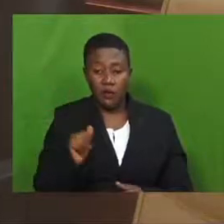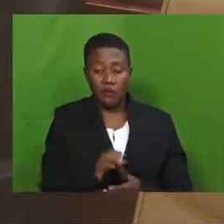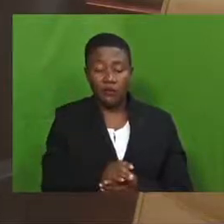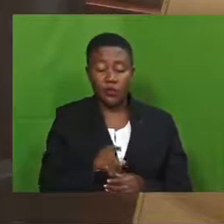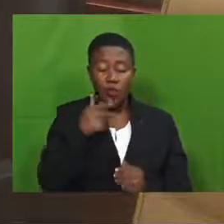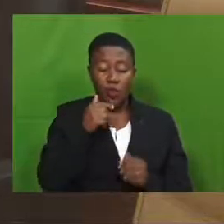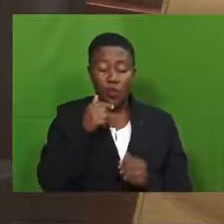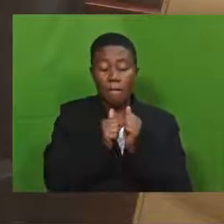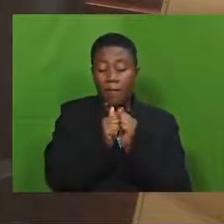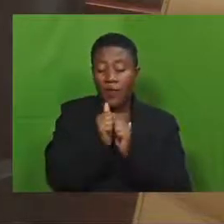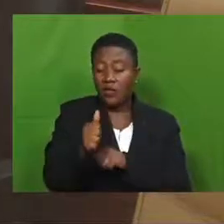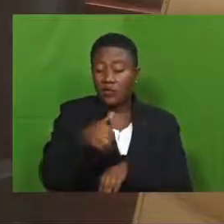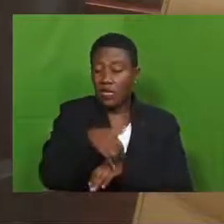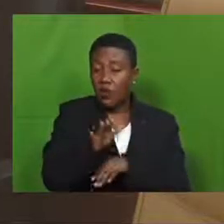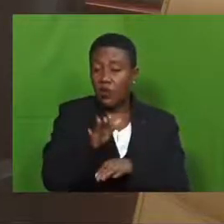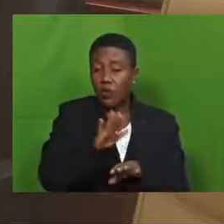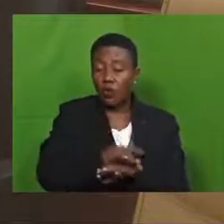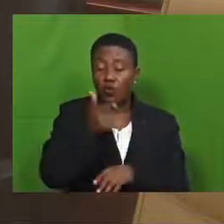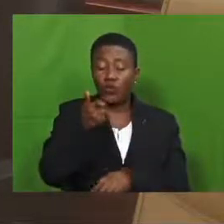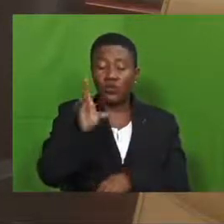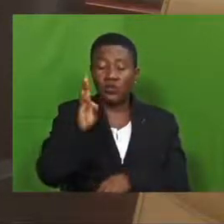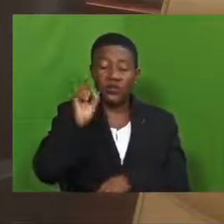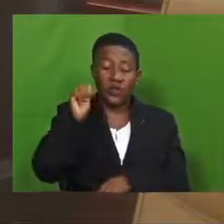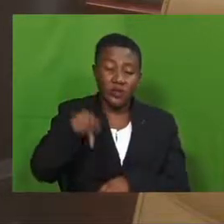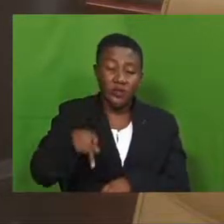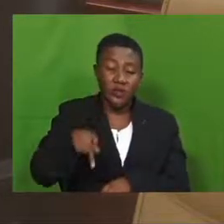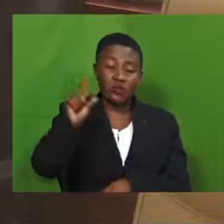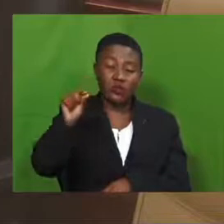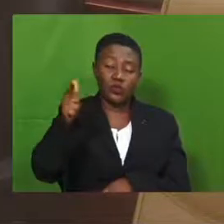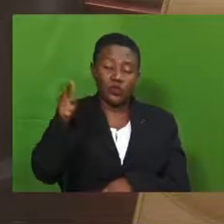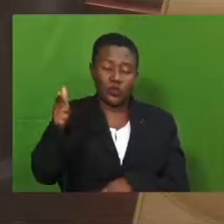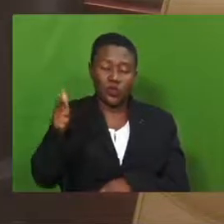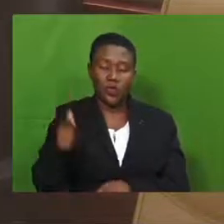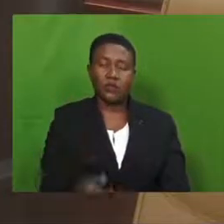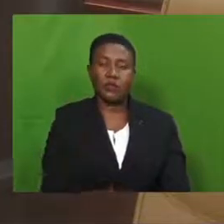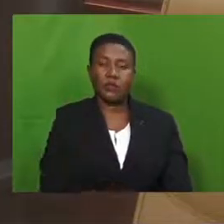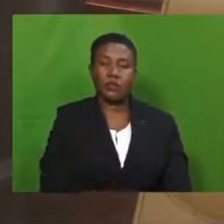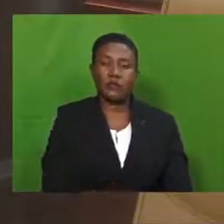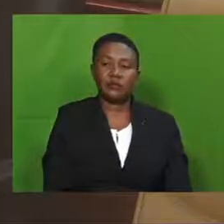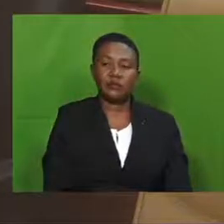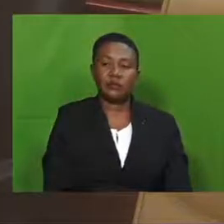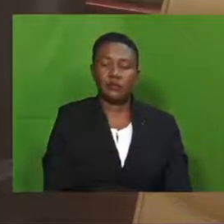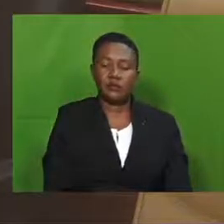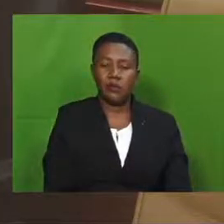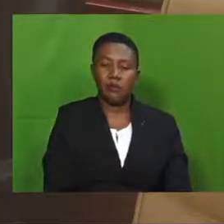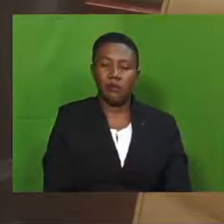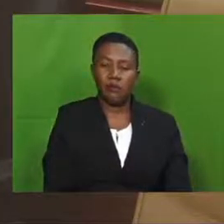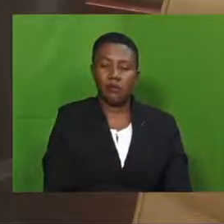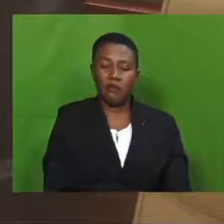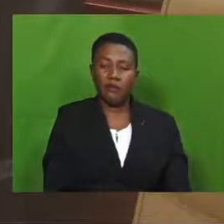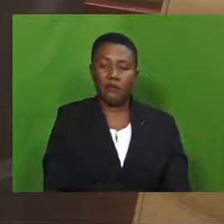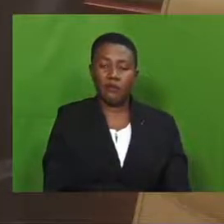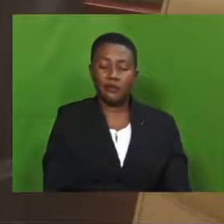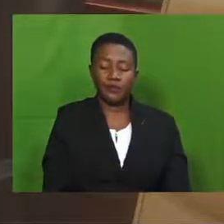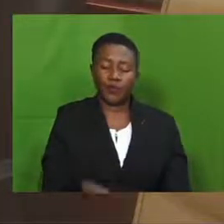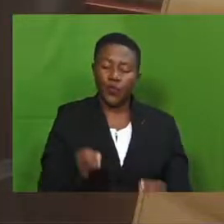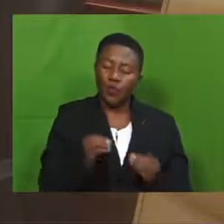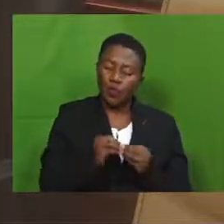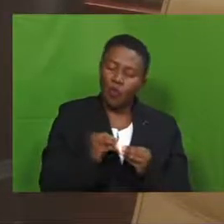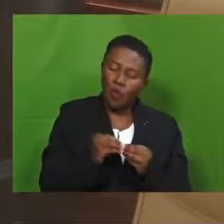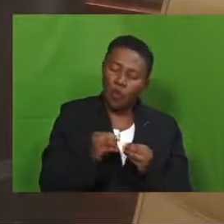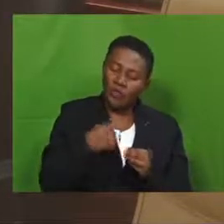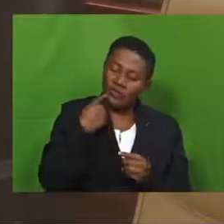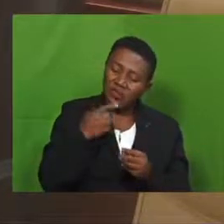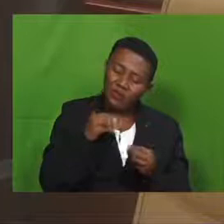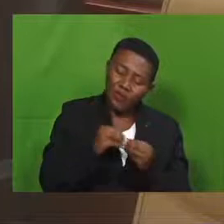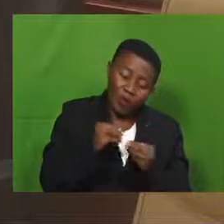April 2021. The Speaker, a lot has been said about Dr. Sule